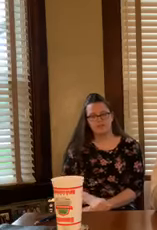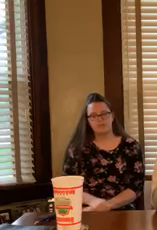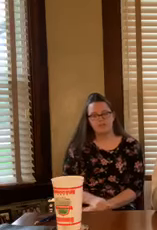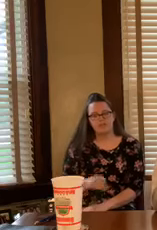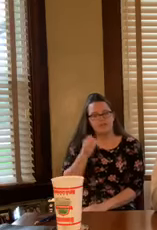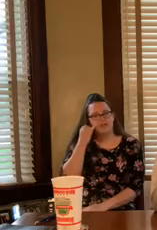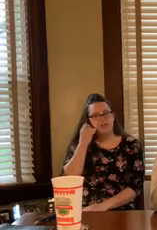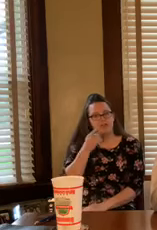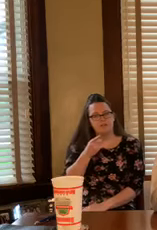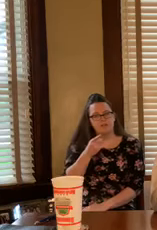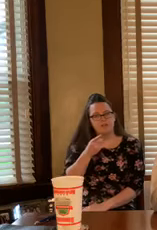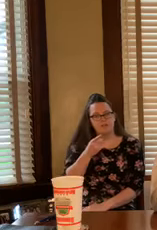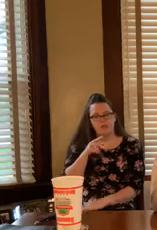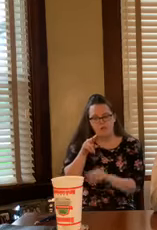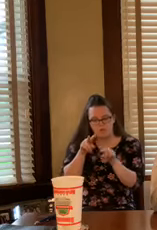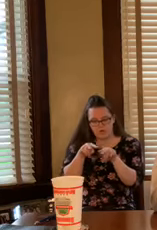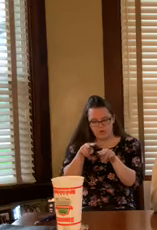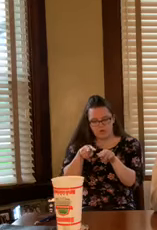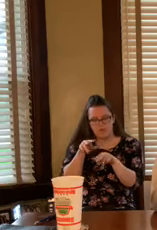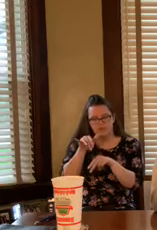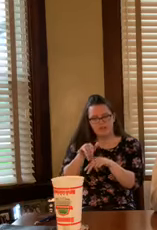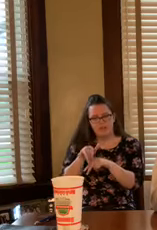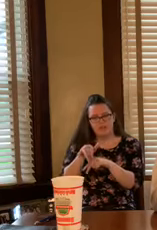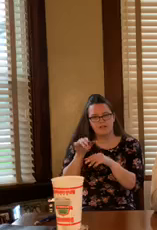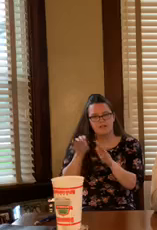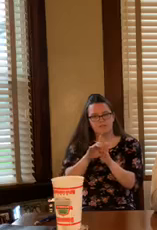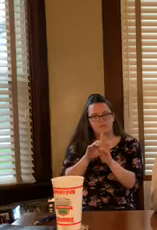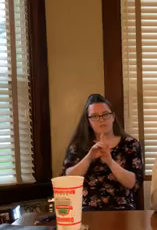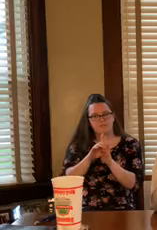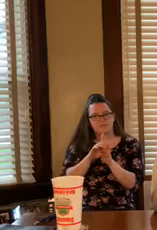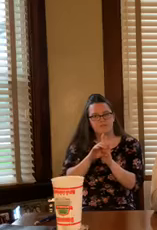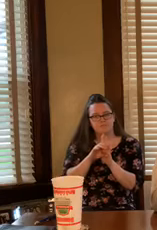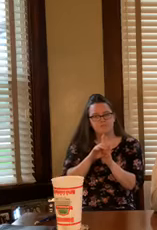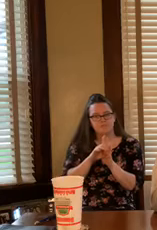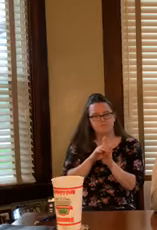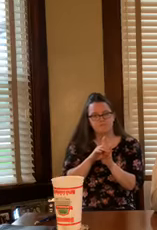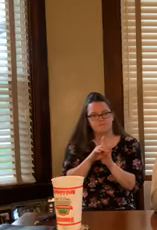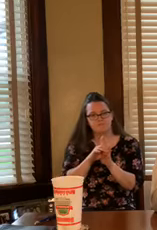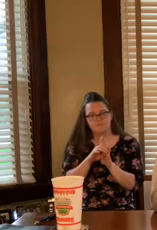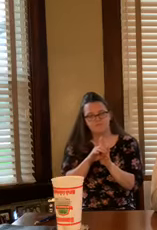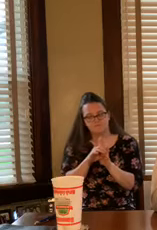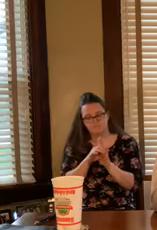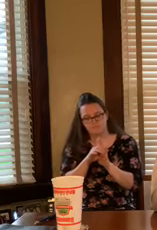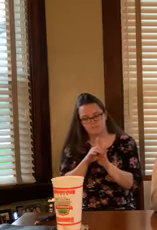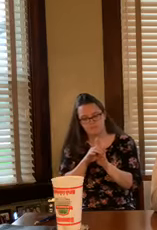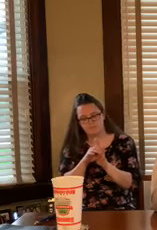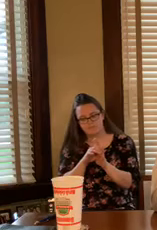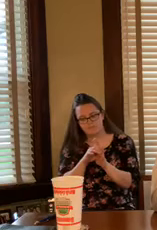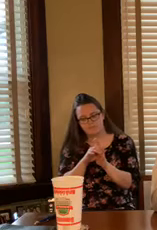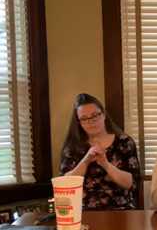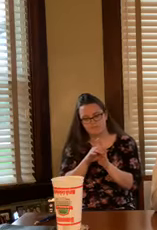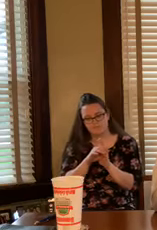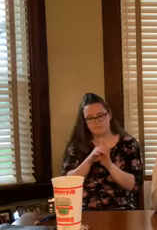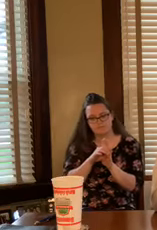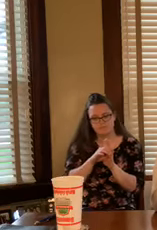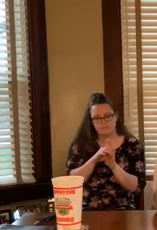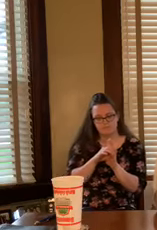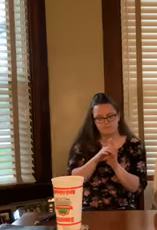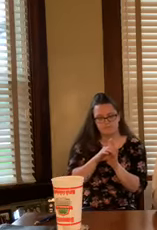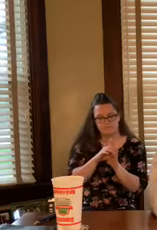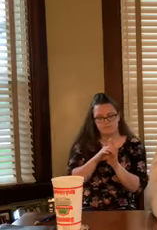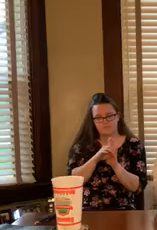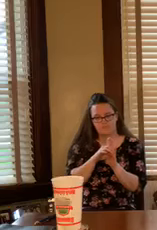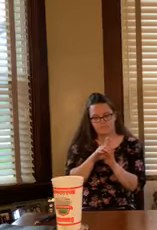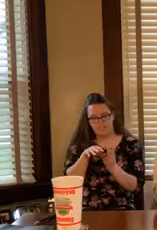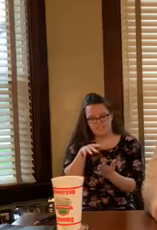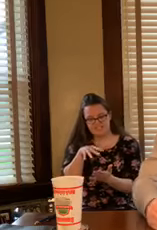If you examine that picture very closely, if you look at that picture and examine it very closely, there's